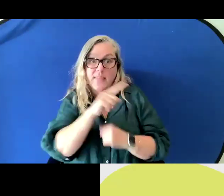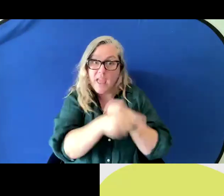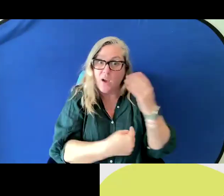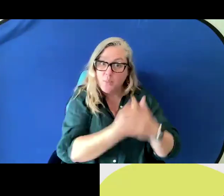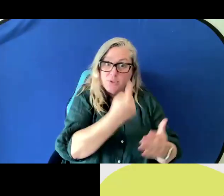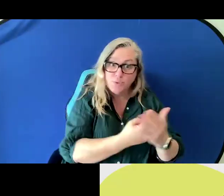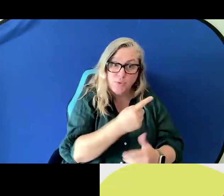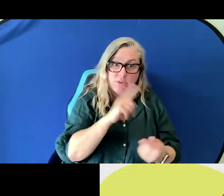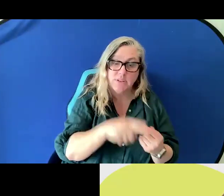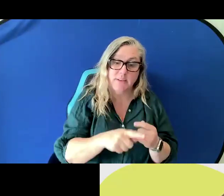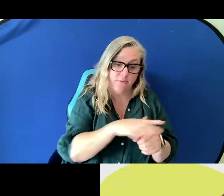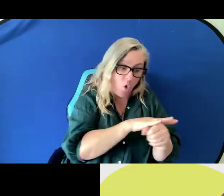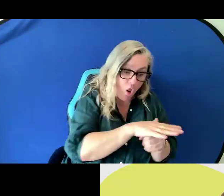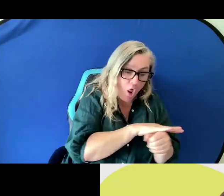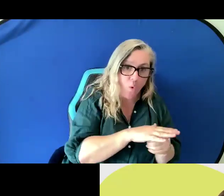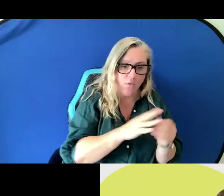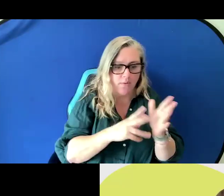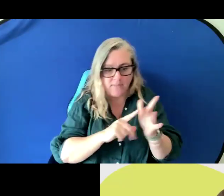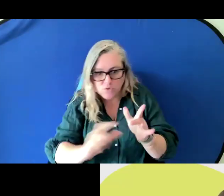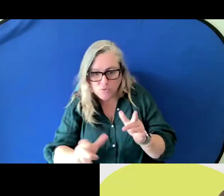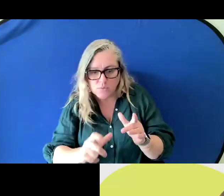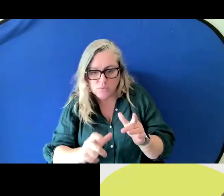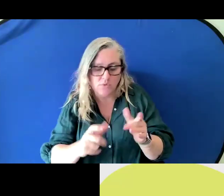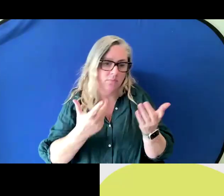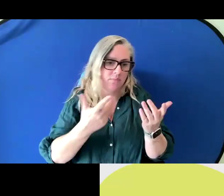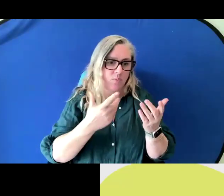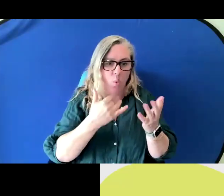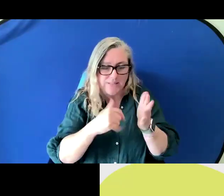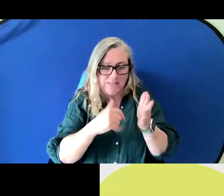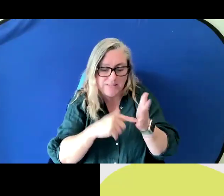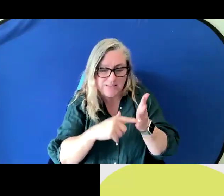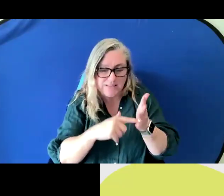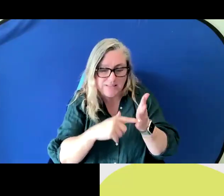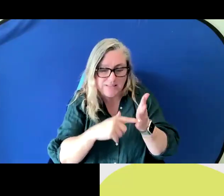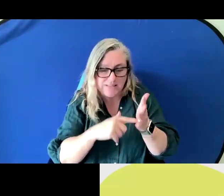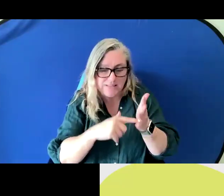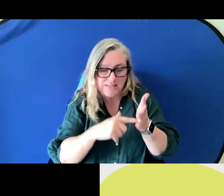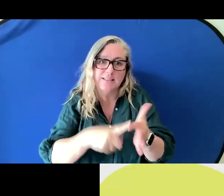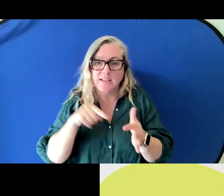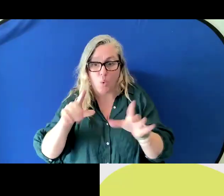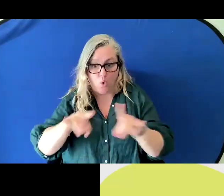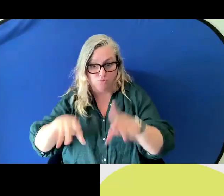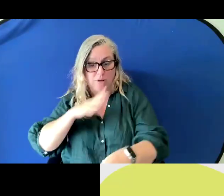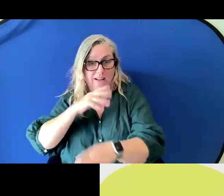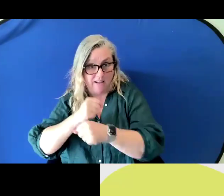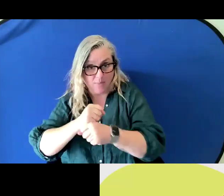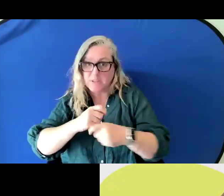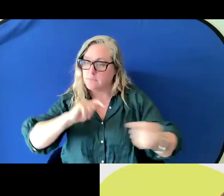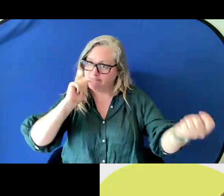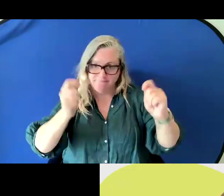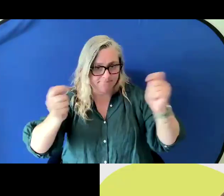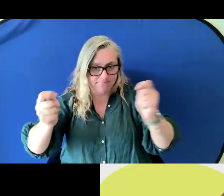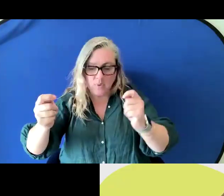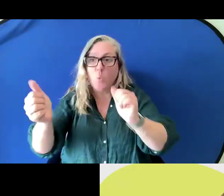local governments, for service providers, and for all other organisations that work with people with disability to